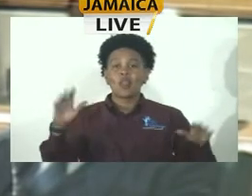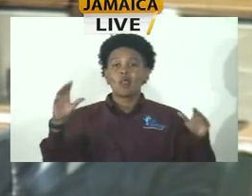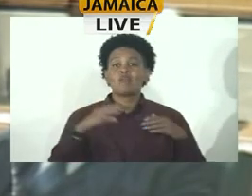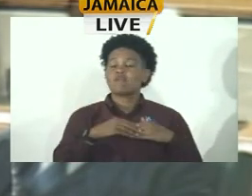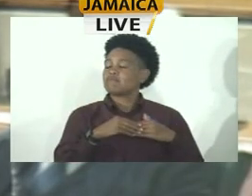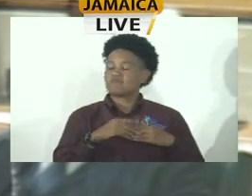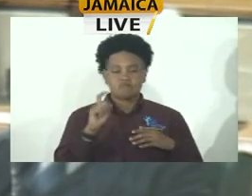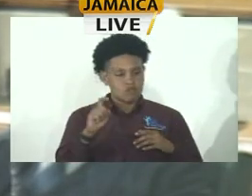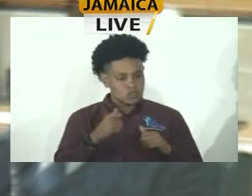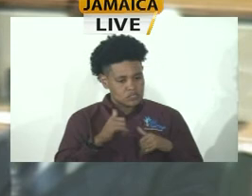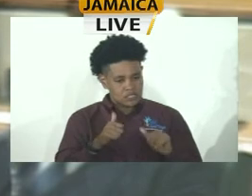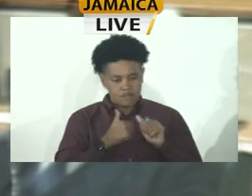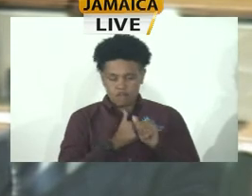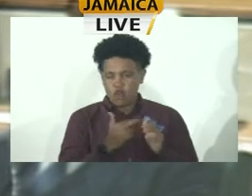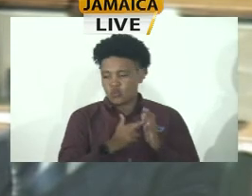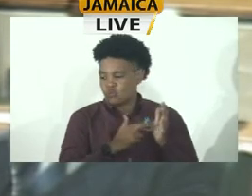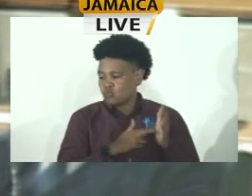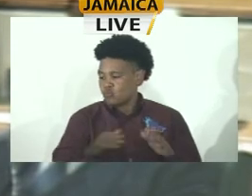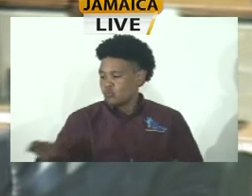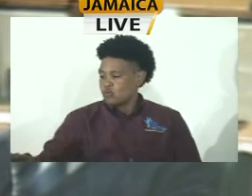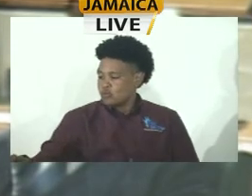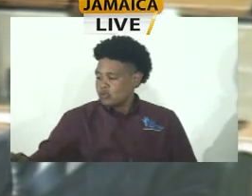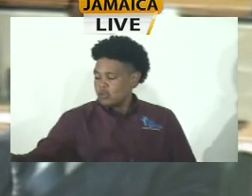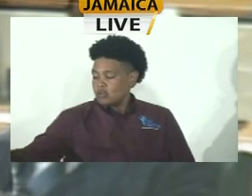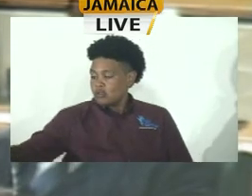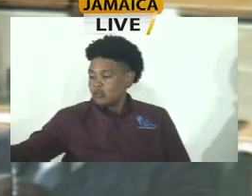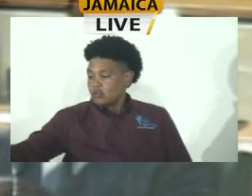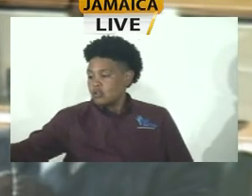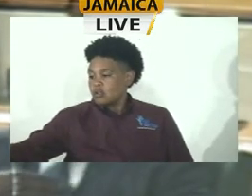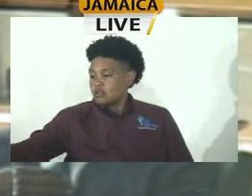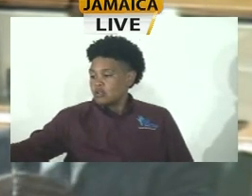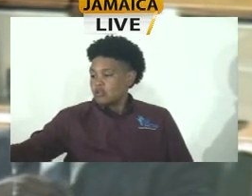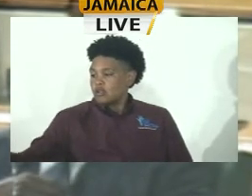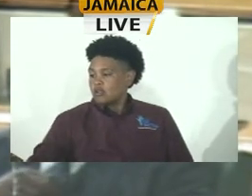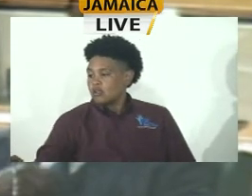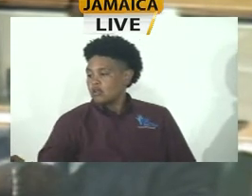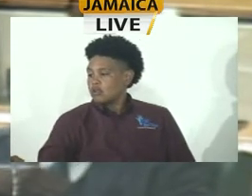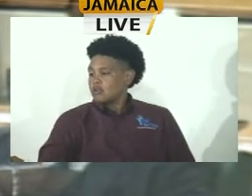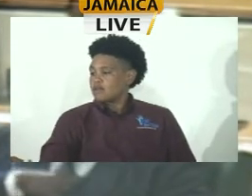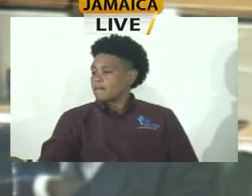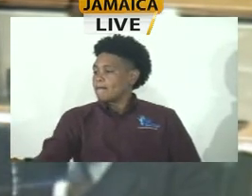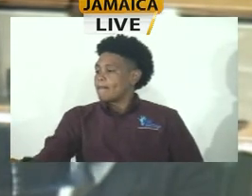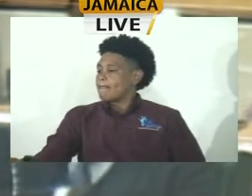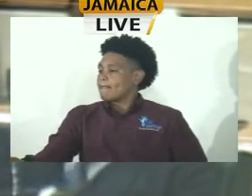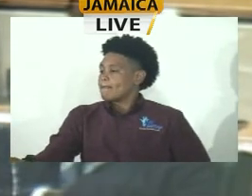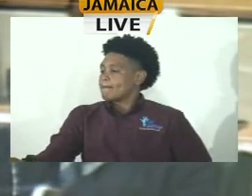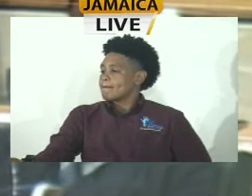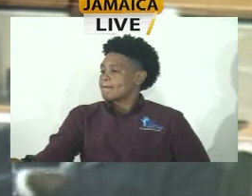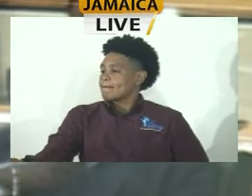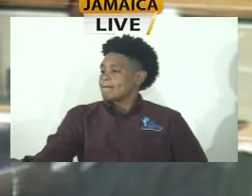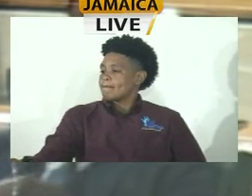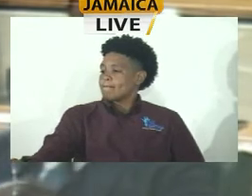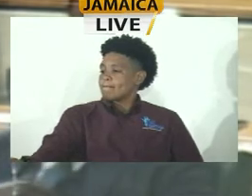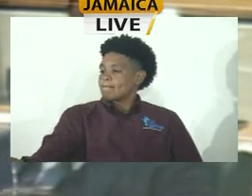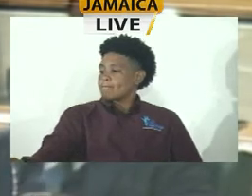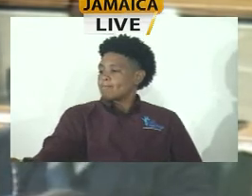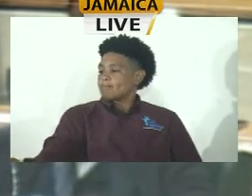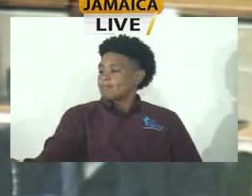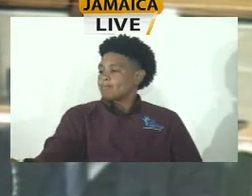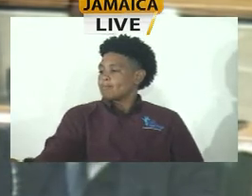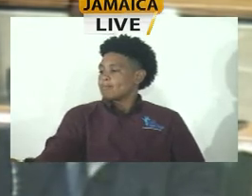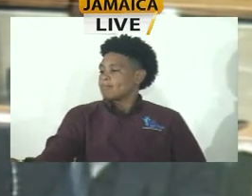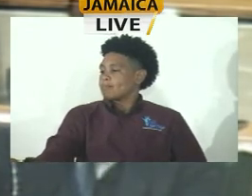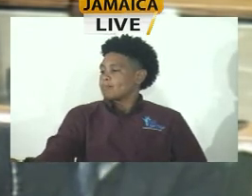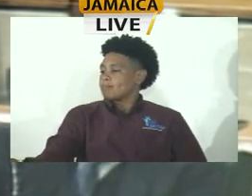even though you are vaccinated the science is still saying that you could